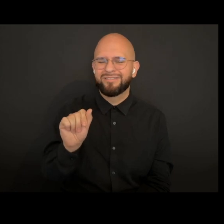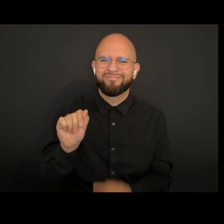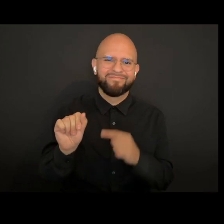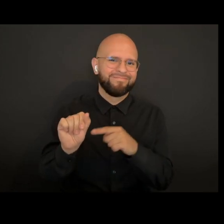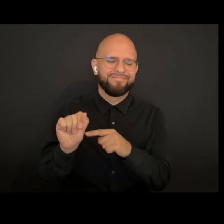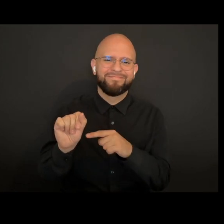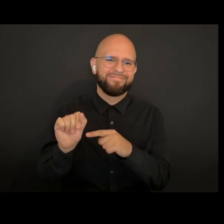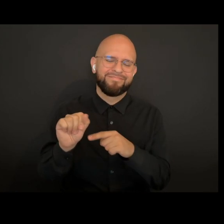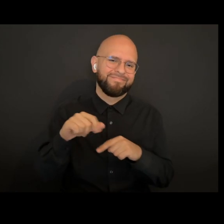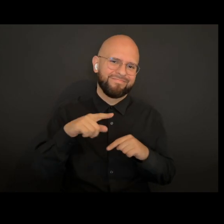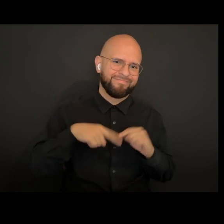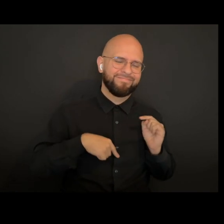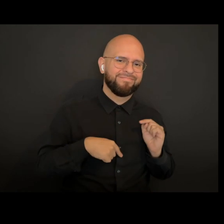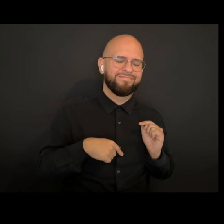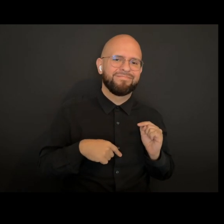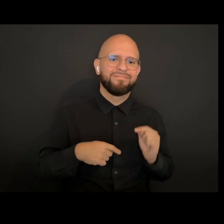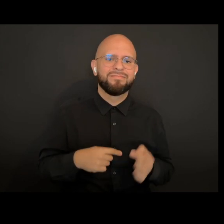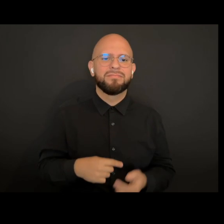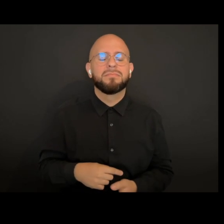dyspraxia.